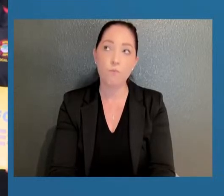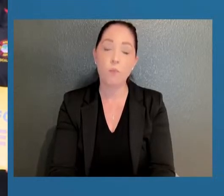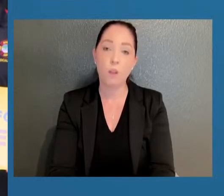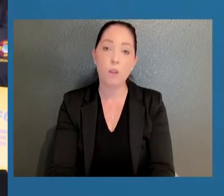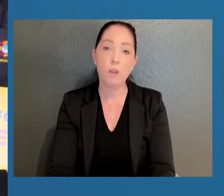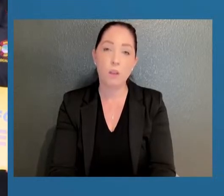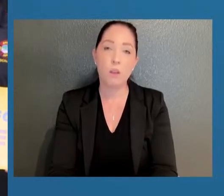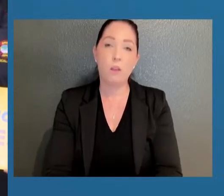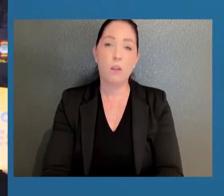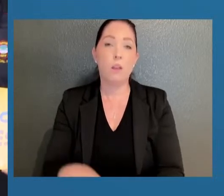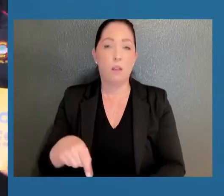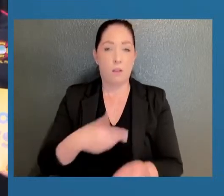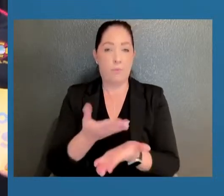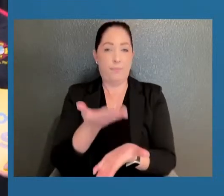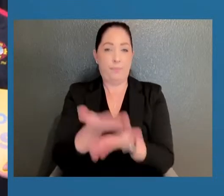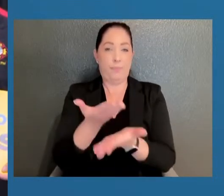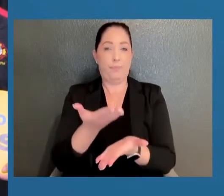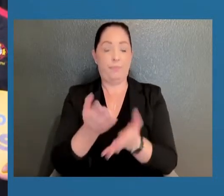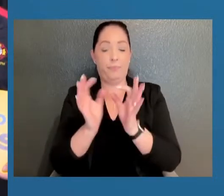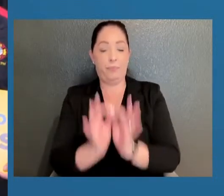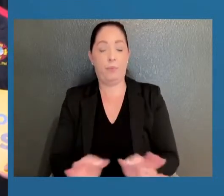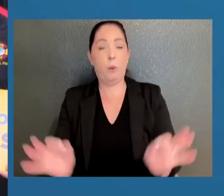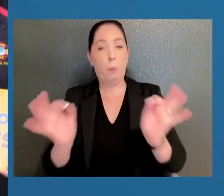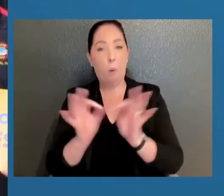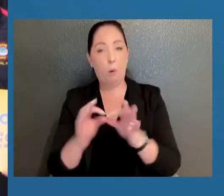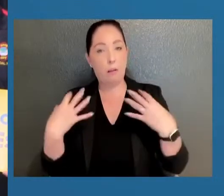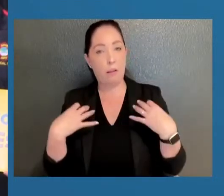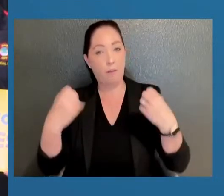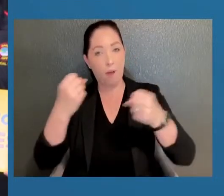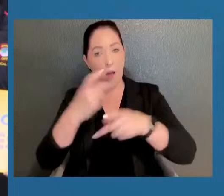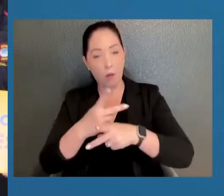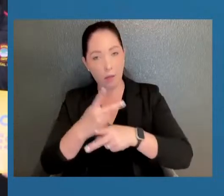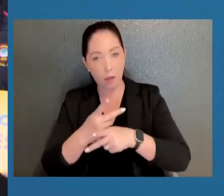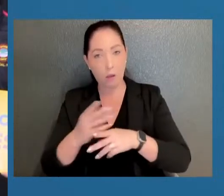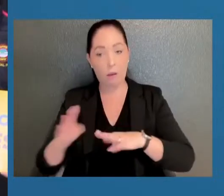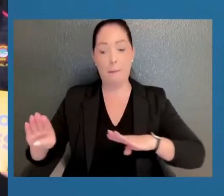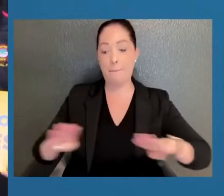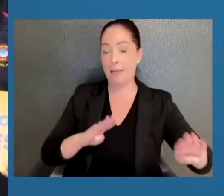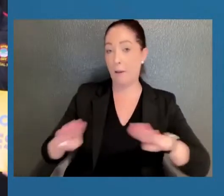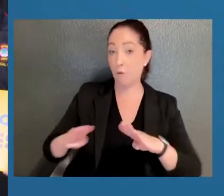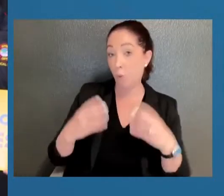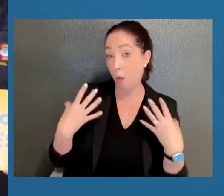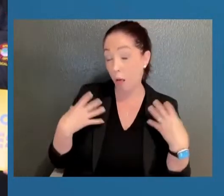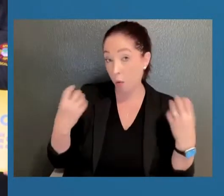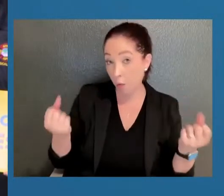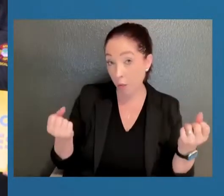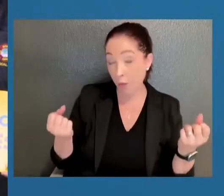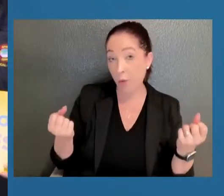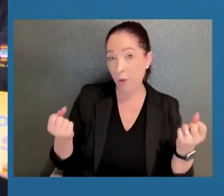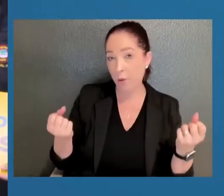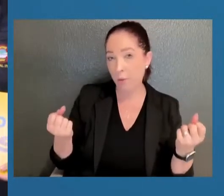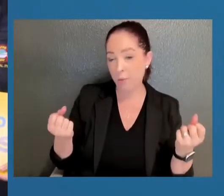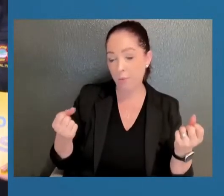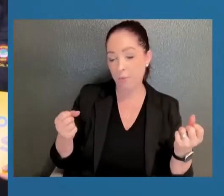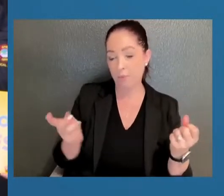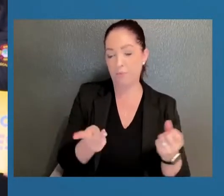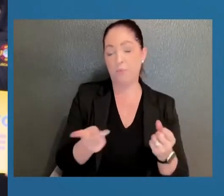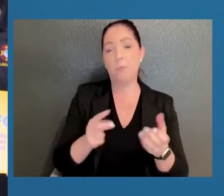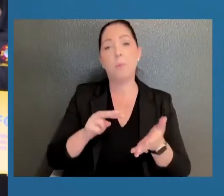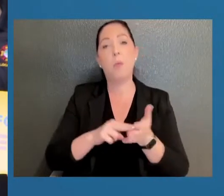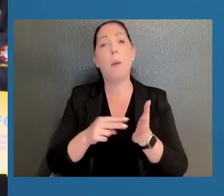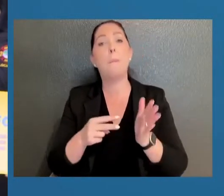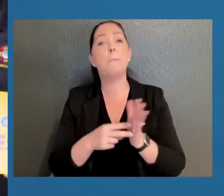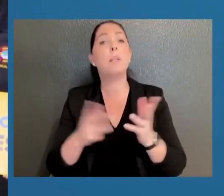shows the importance of healthcare, behavioral health, and what this means in this big, beautiful